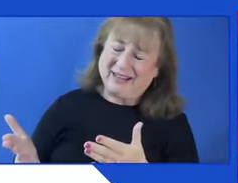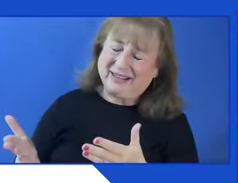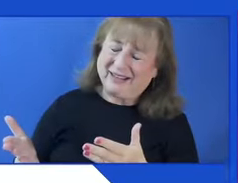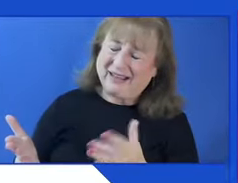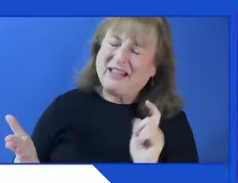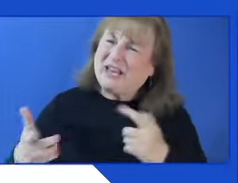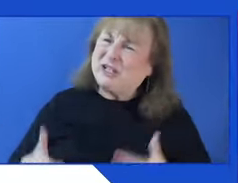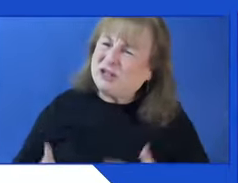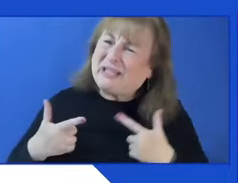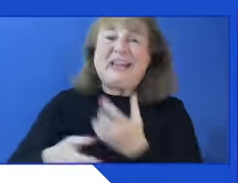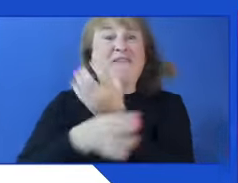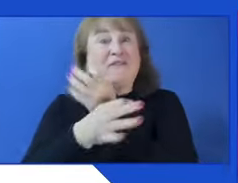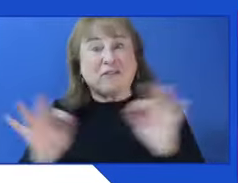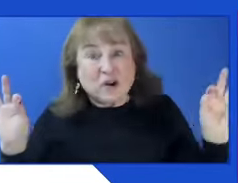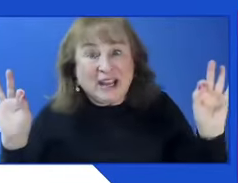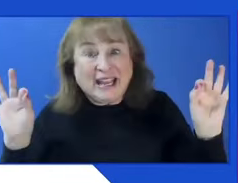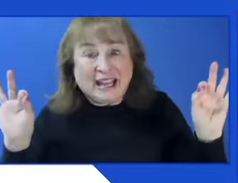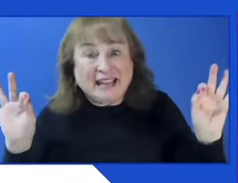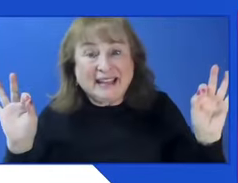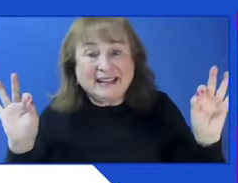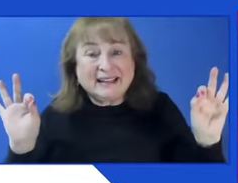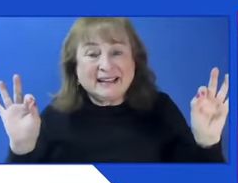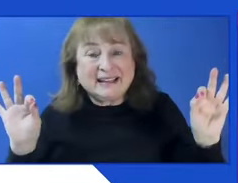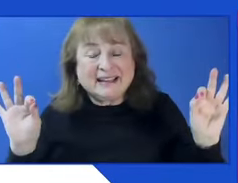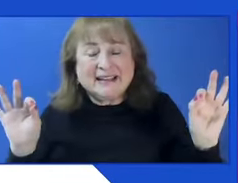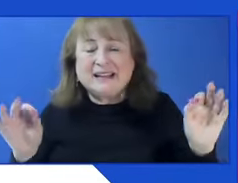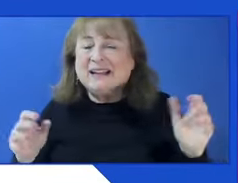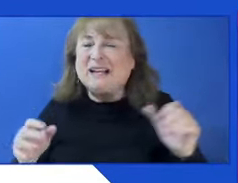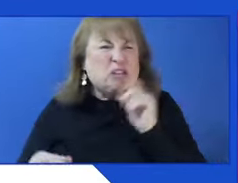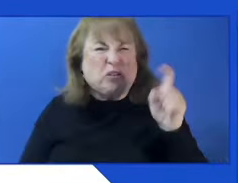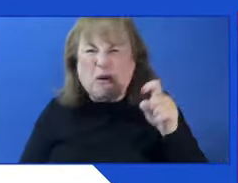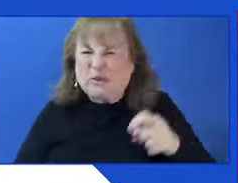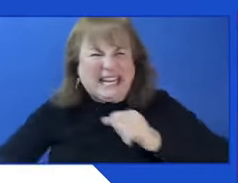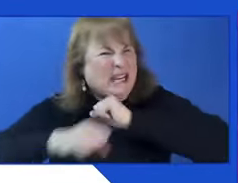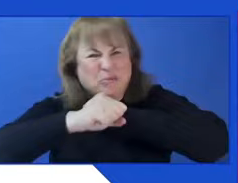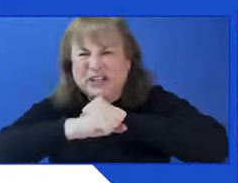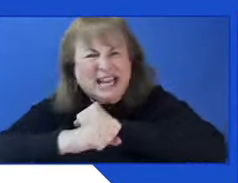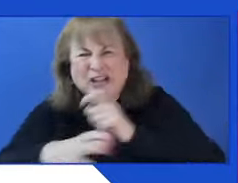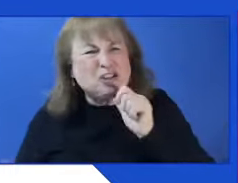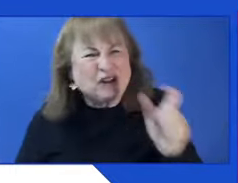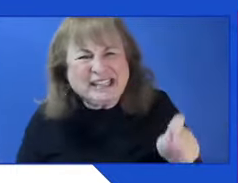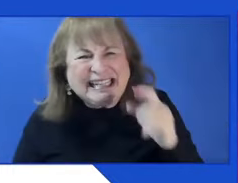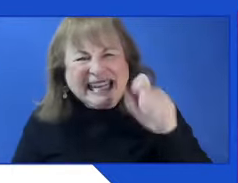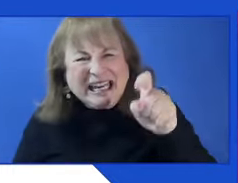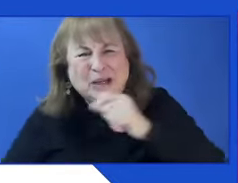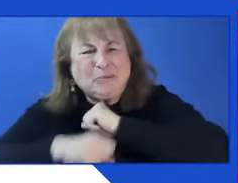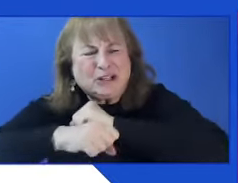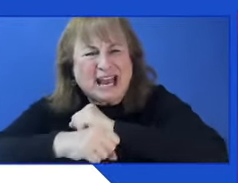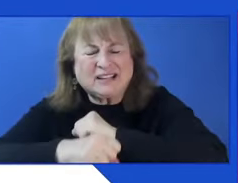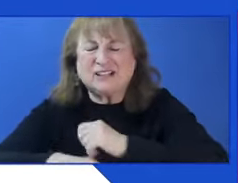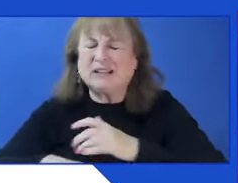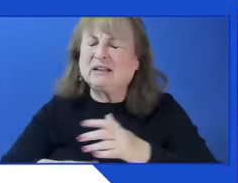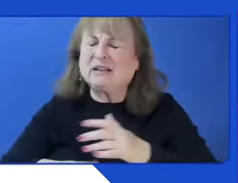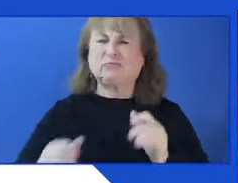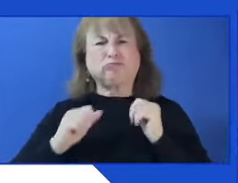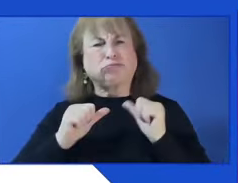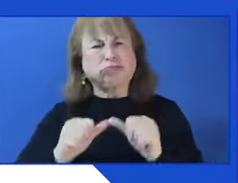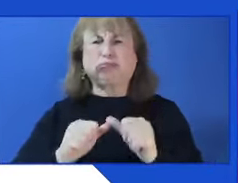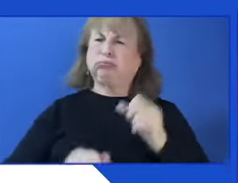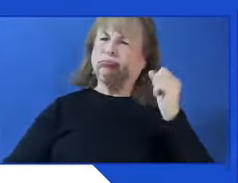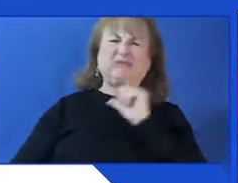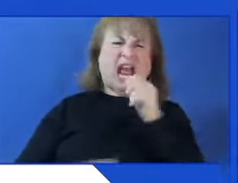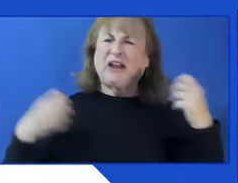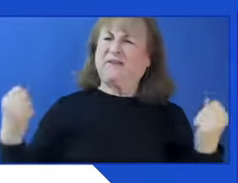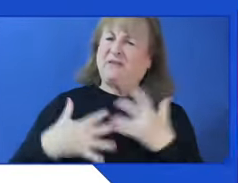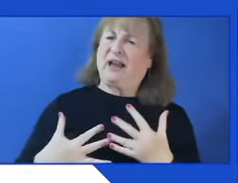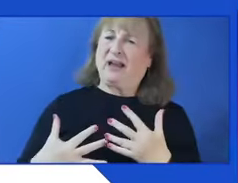live free, in need of no protection, unflinching and unafraid. Let